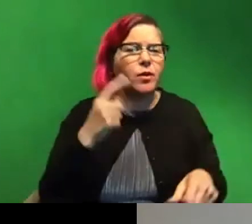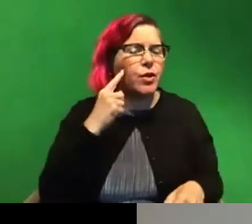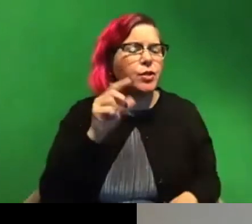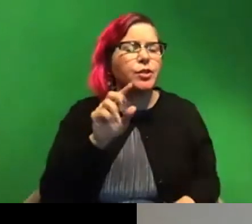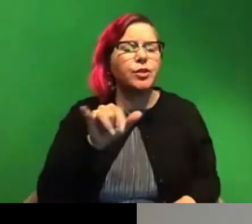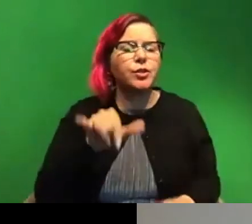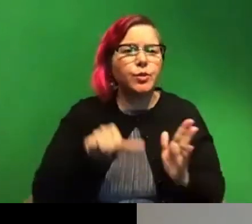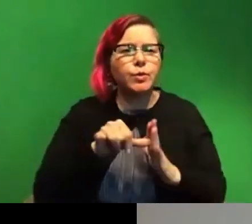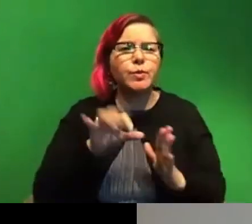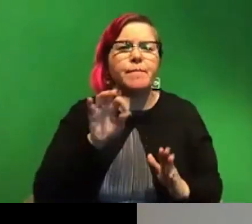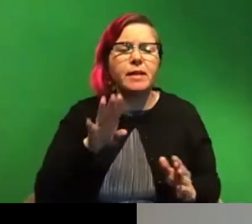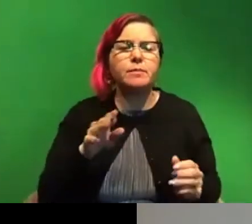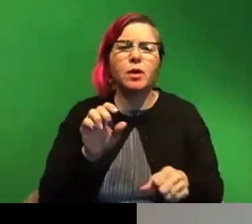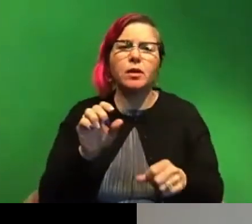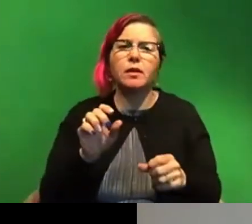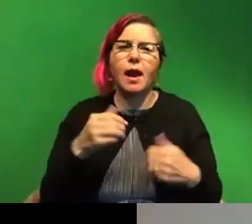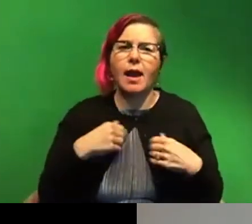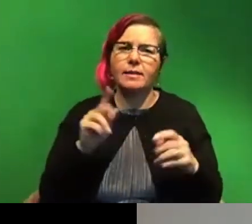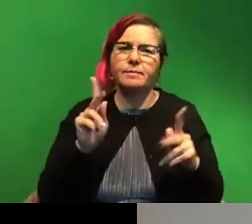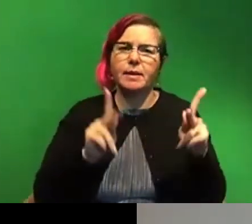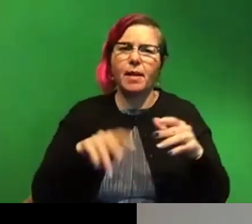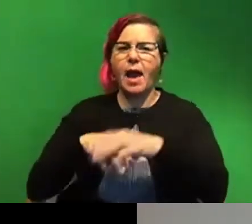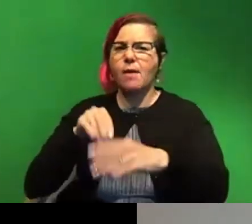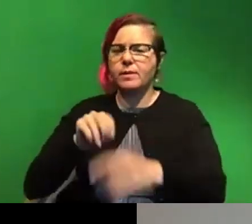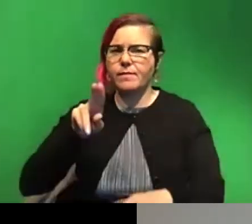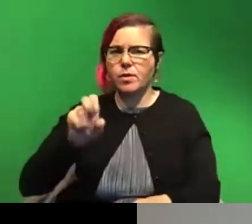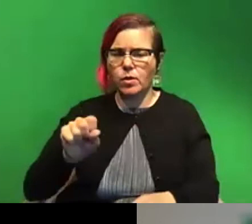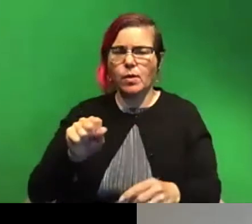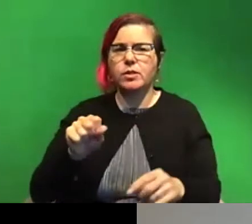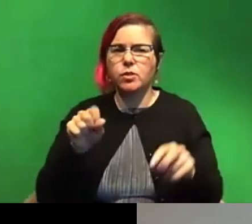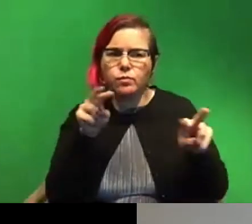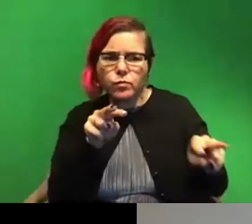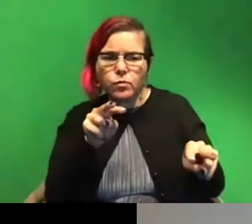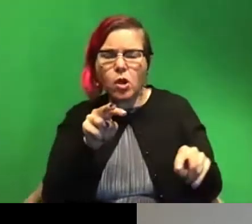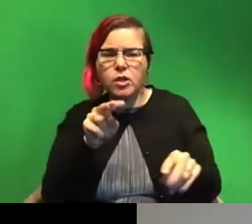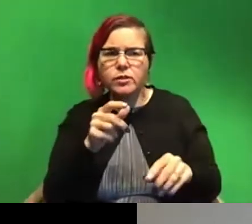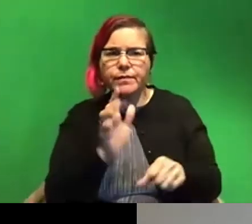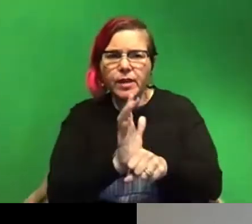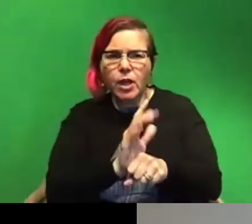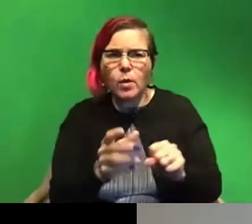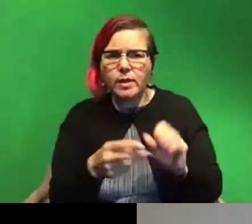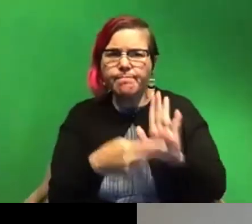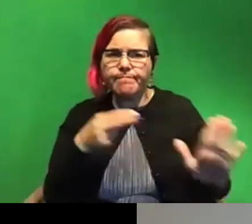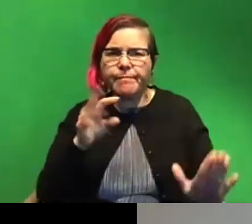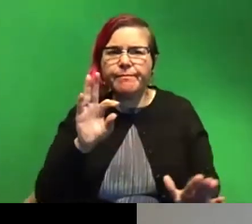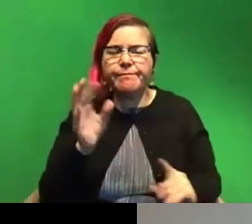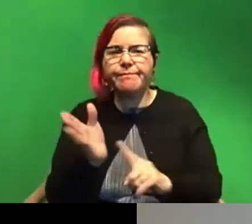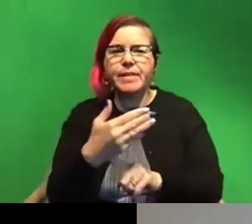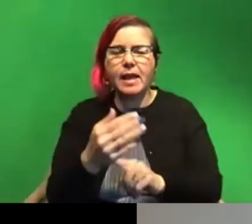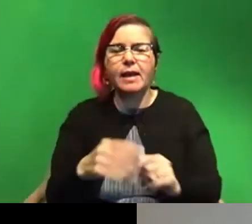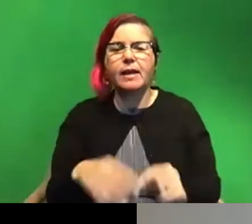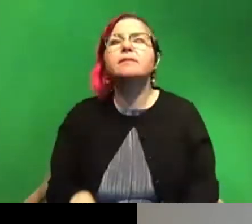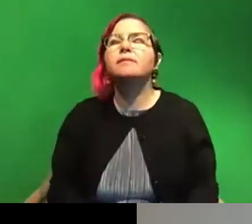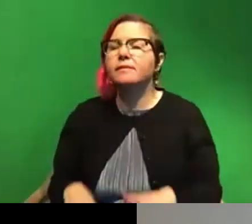employs people outside of the US to watch videos and flag them. Okay, this is a content